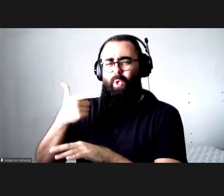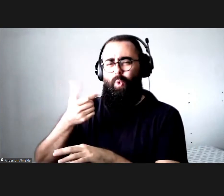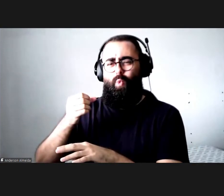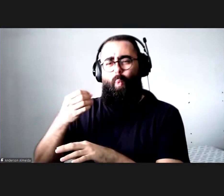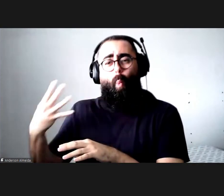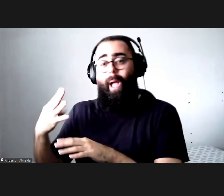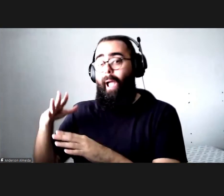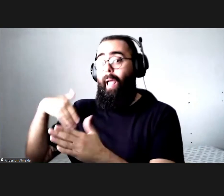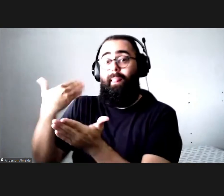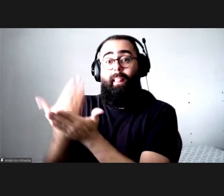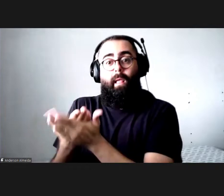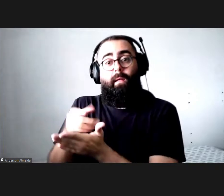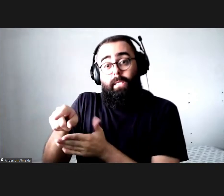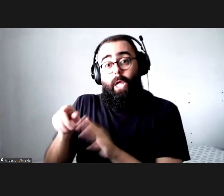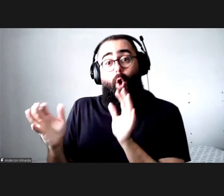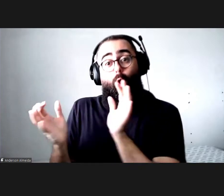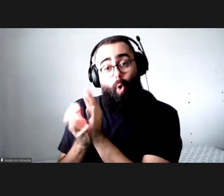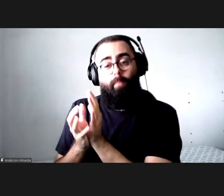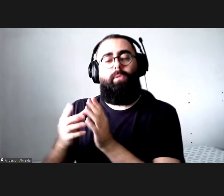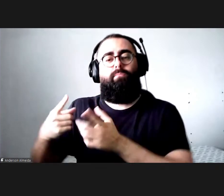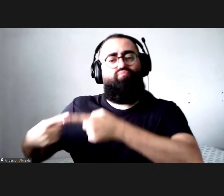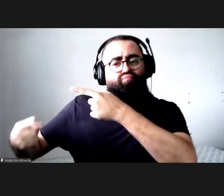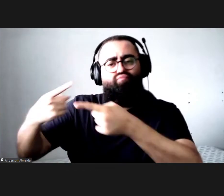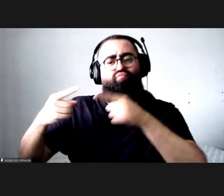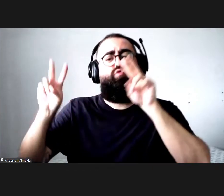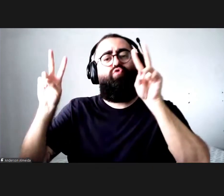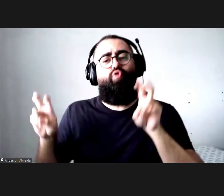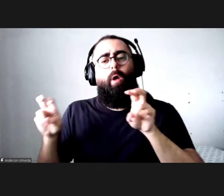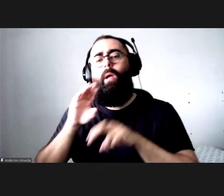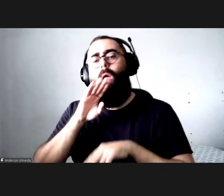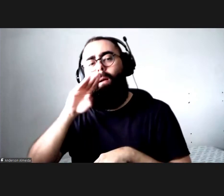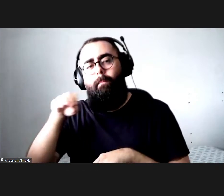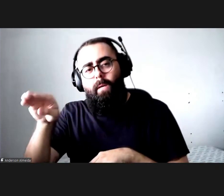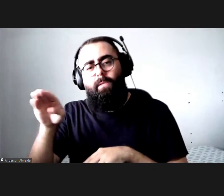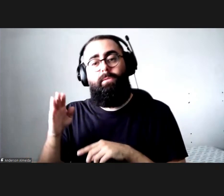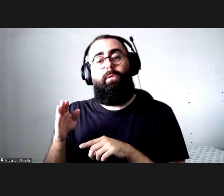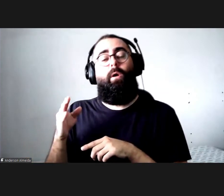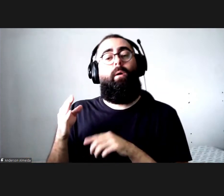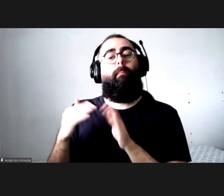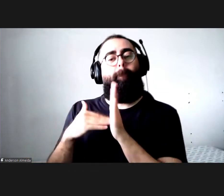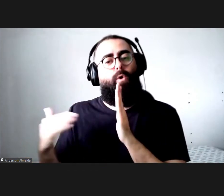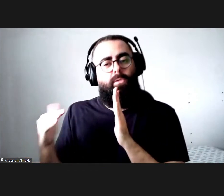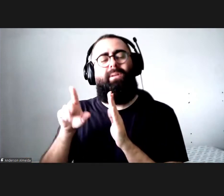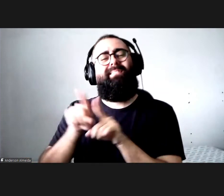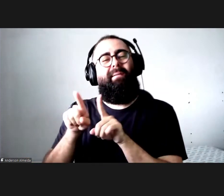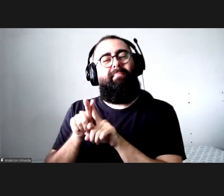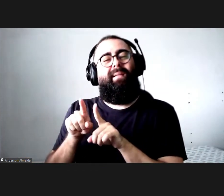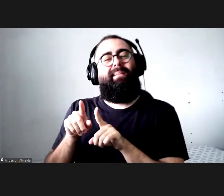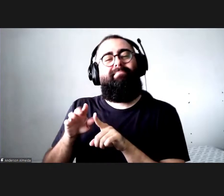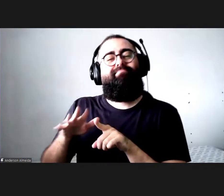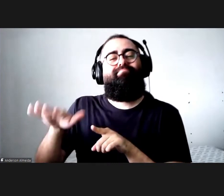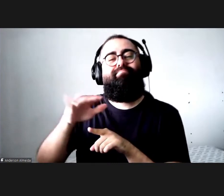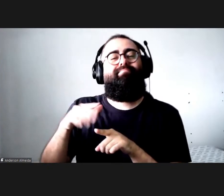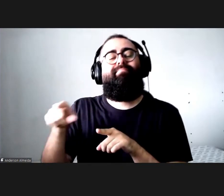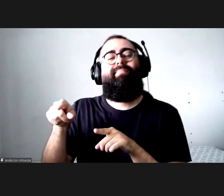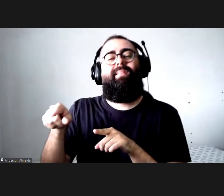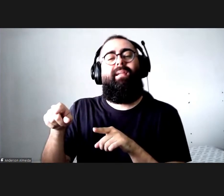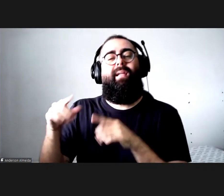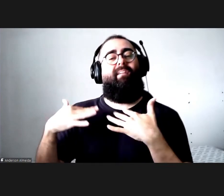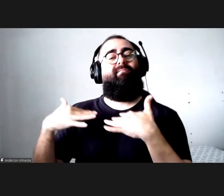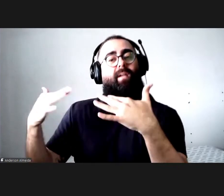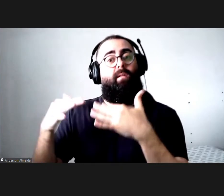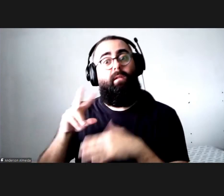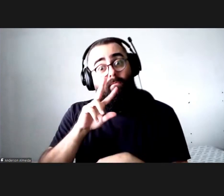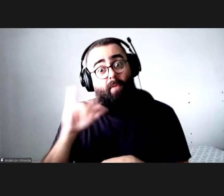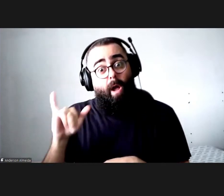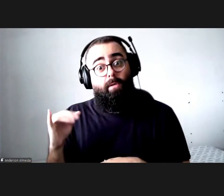prosodists discuss topics related to speech prosody and publicize events in the area. The group access link will be shared on the